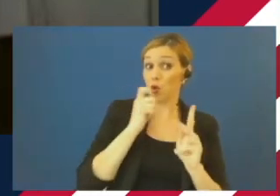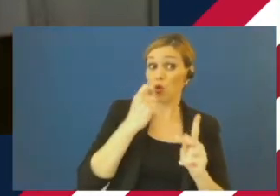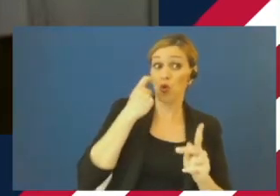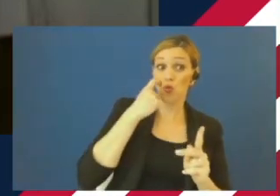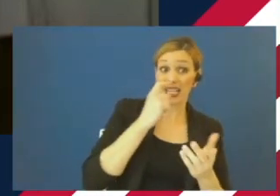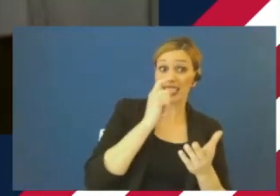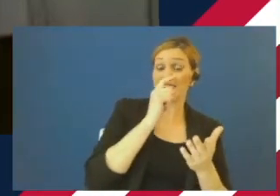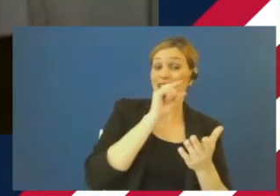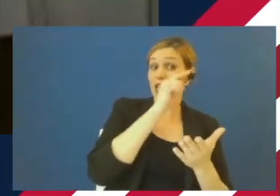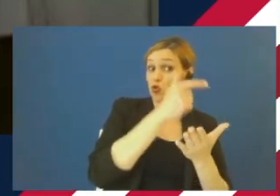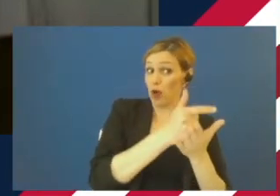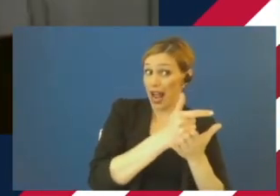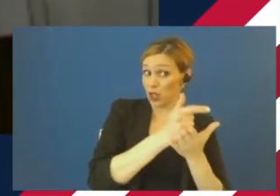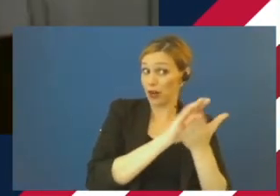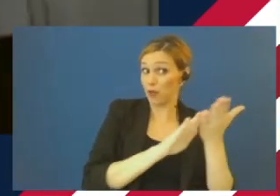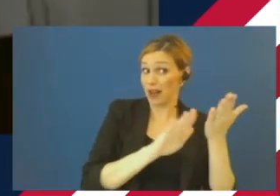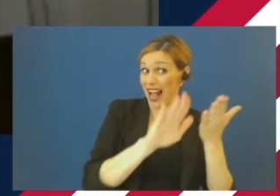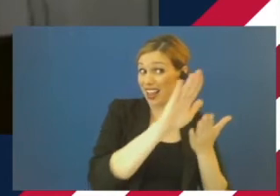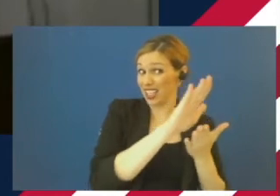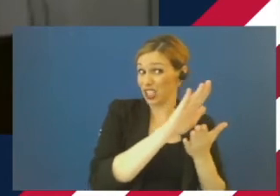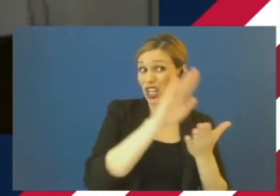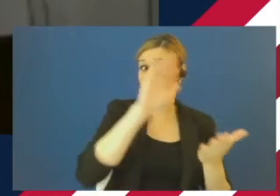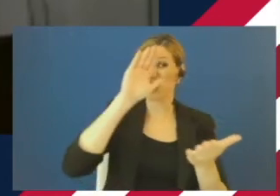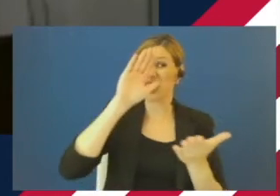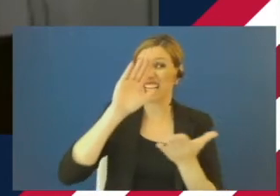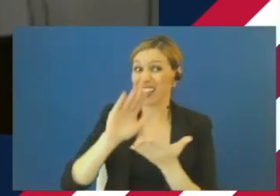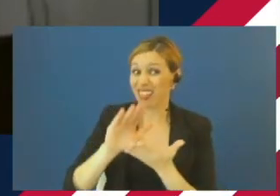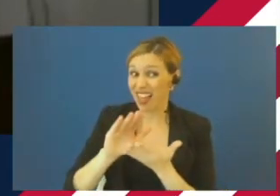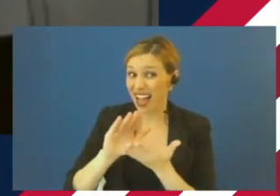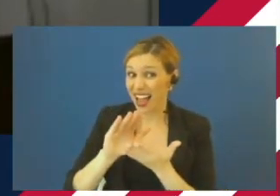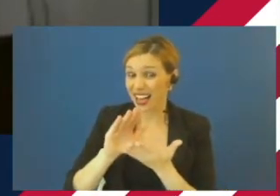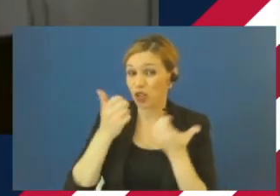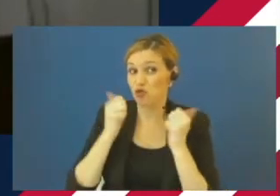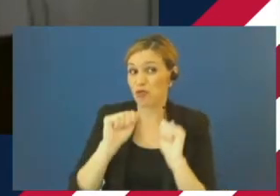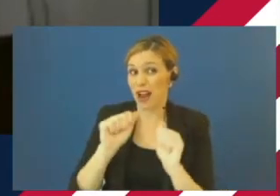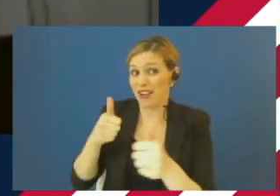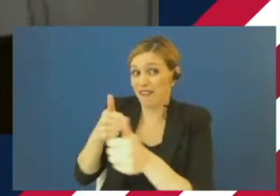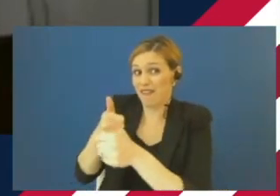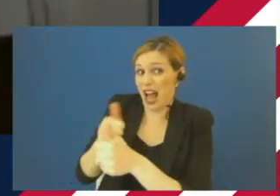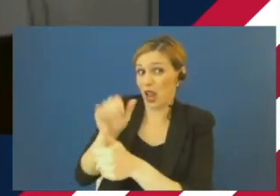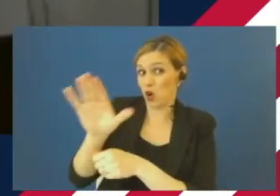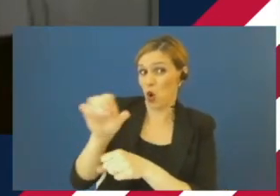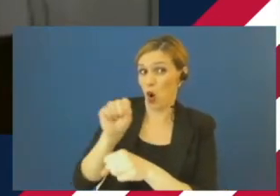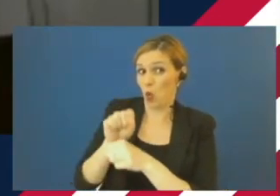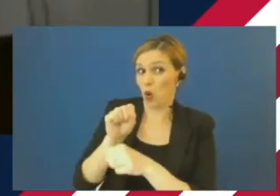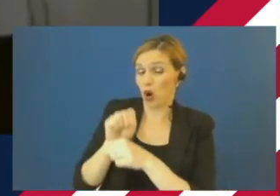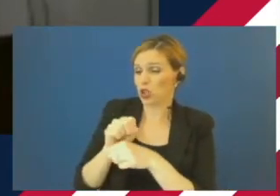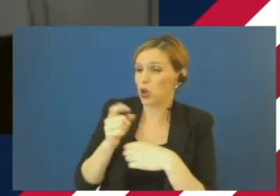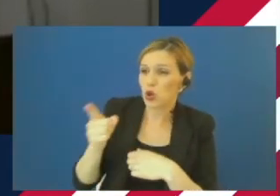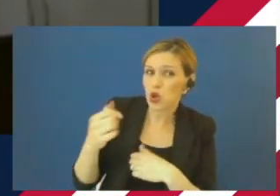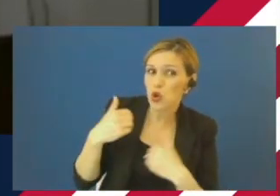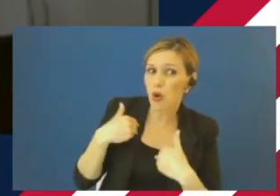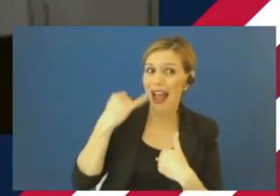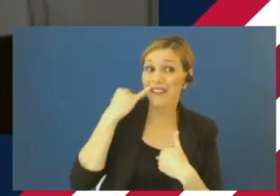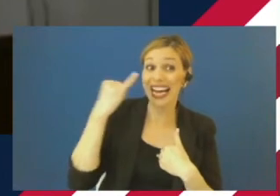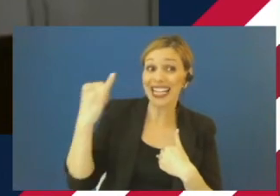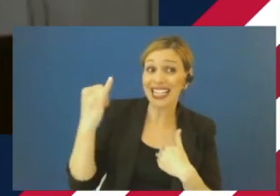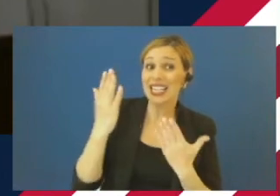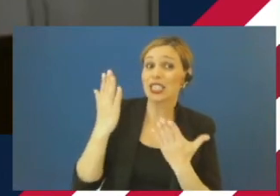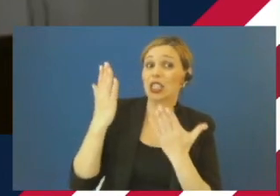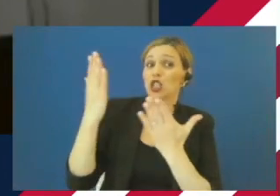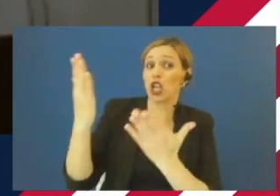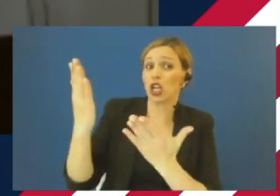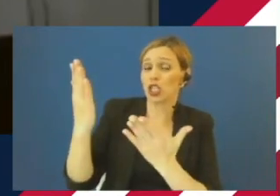your footsteps. So do you have some ideas and suggestions on how we could generate more interest in